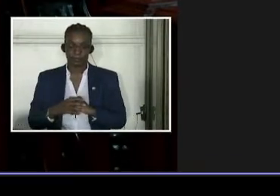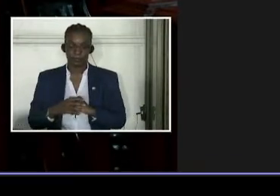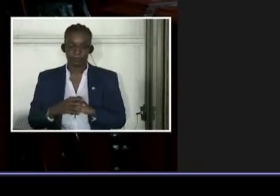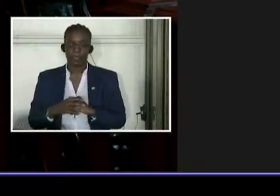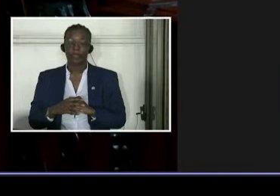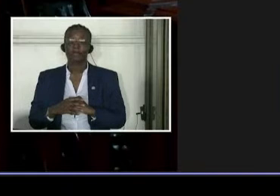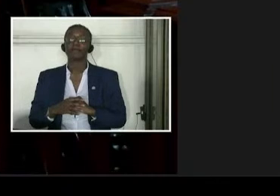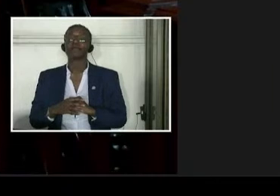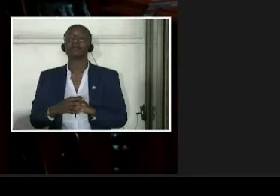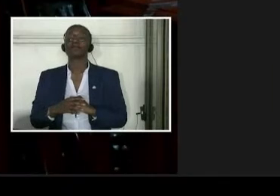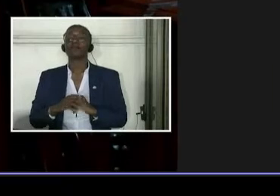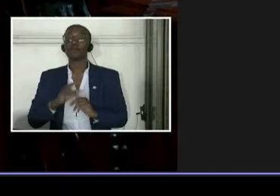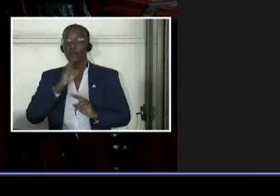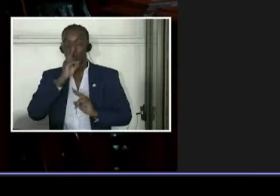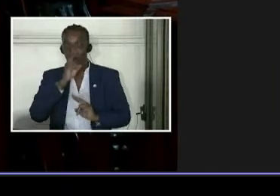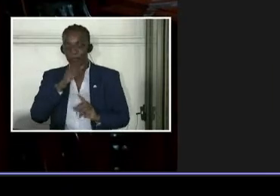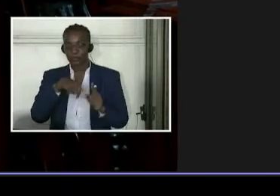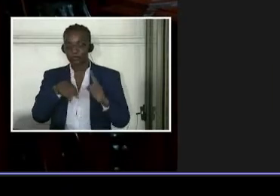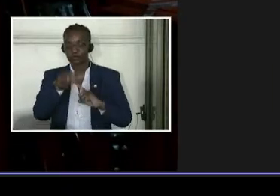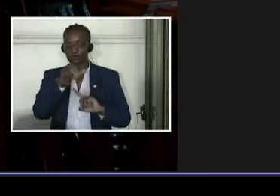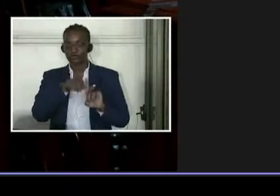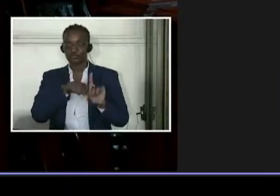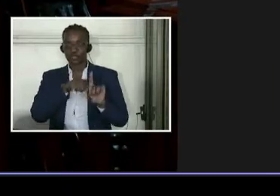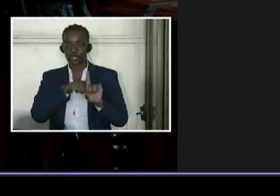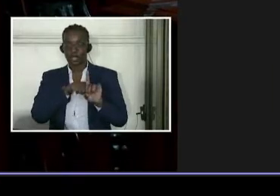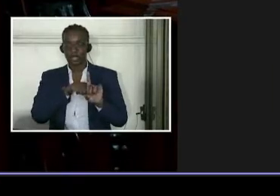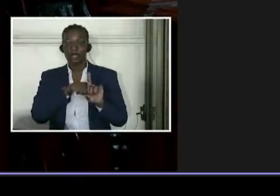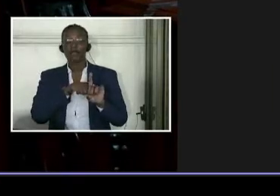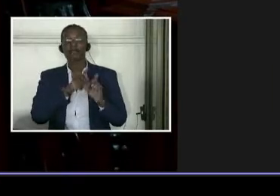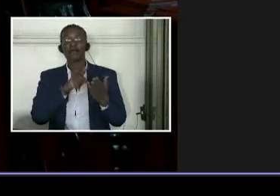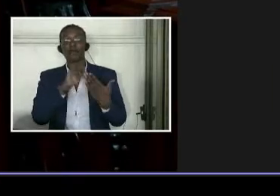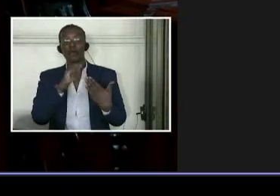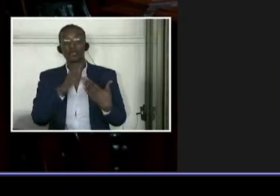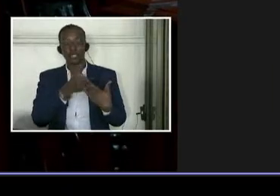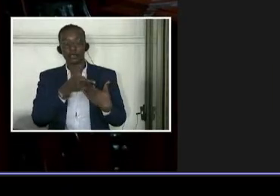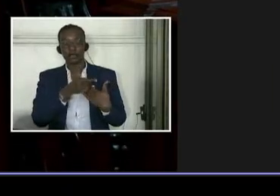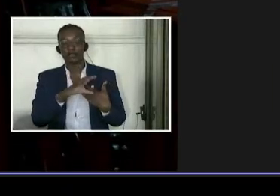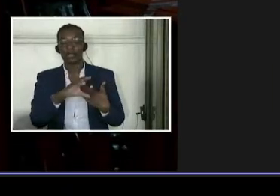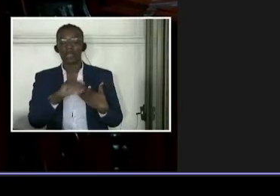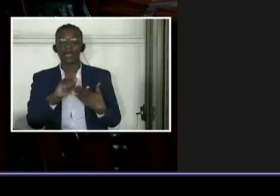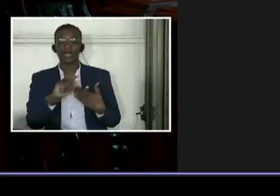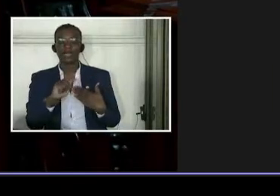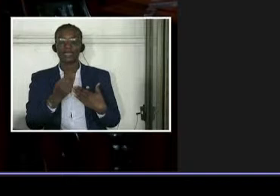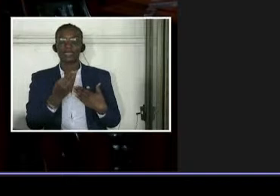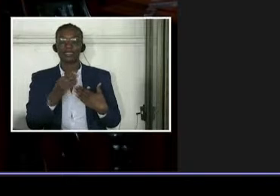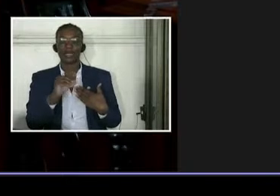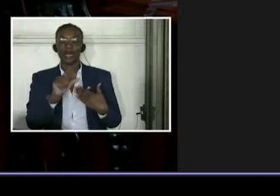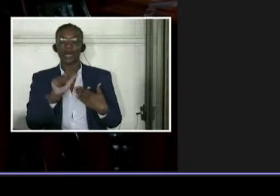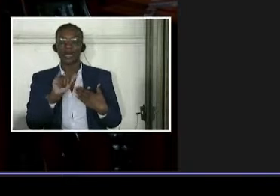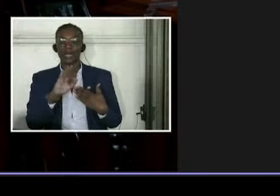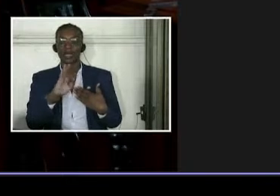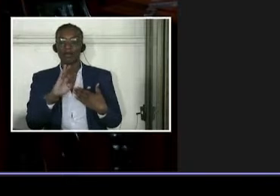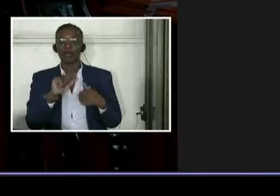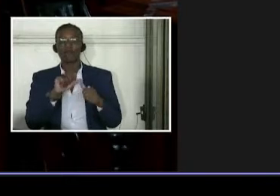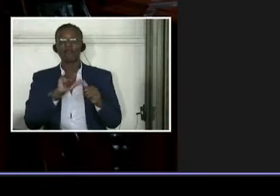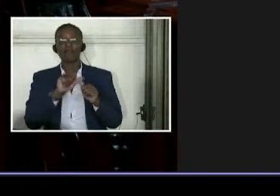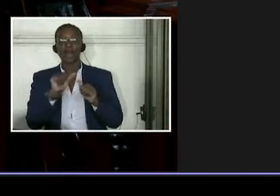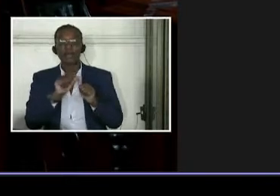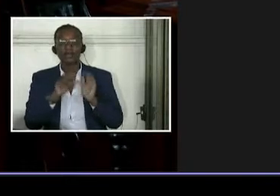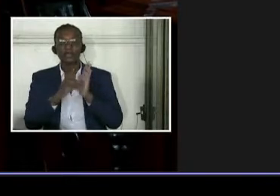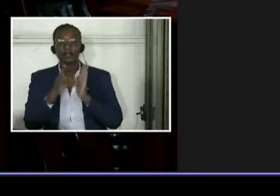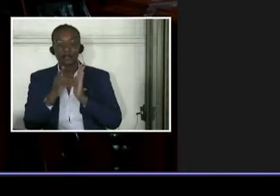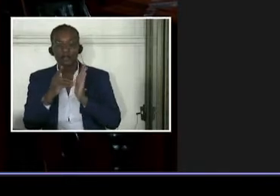Honorable Chair, the progress of catalytic projects that exist within the human settlement